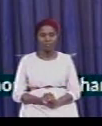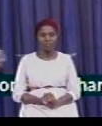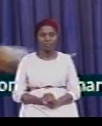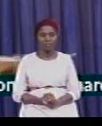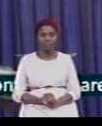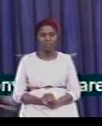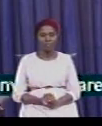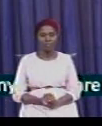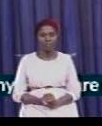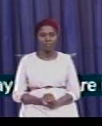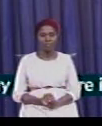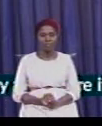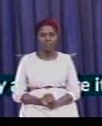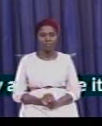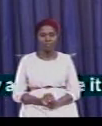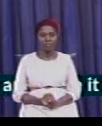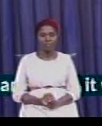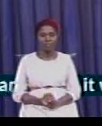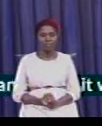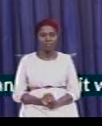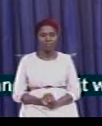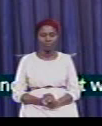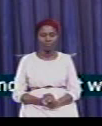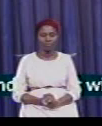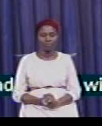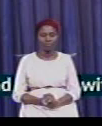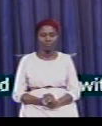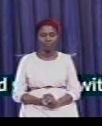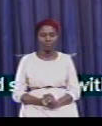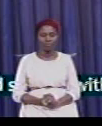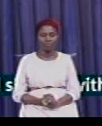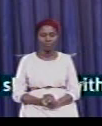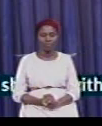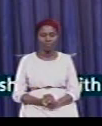za nyankopon waya ma menna meka na meba no